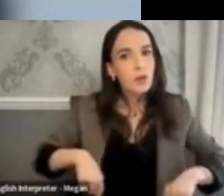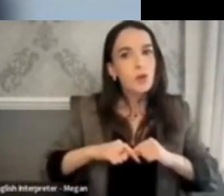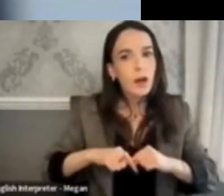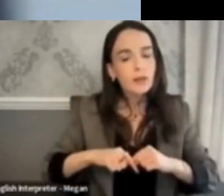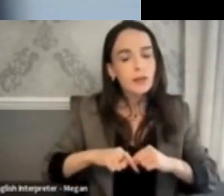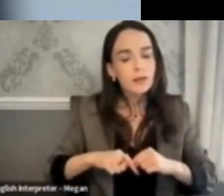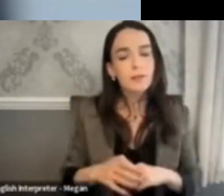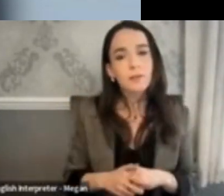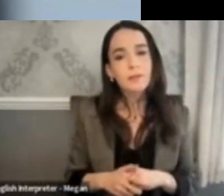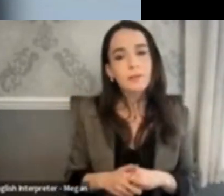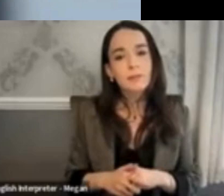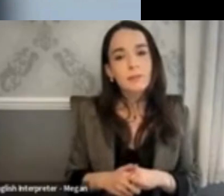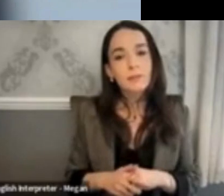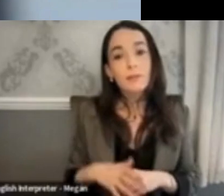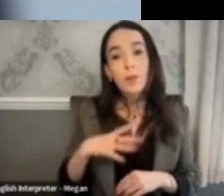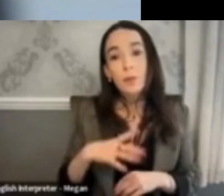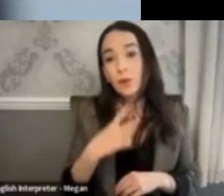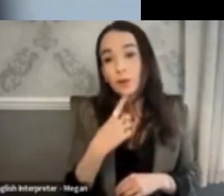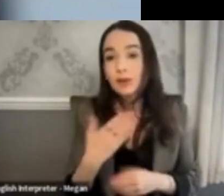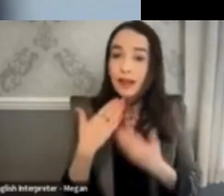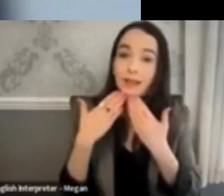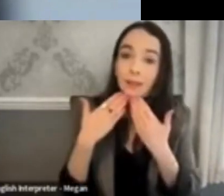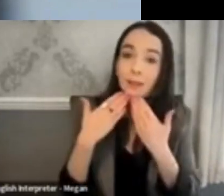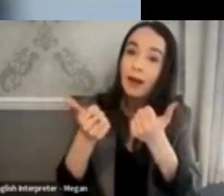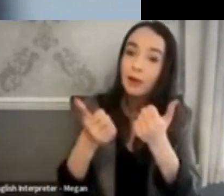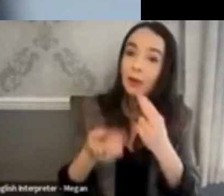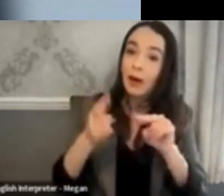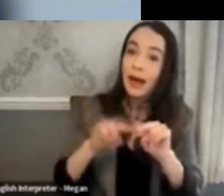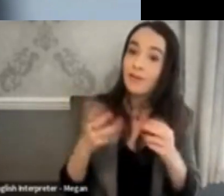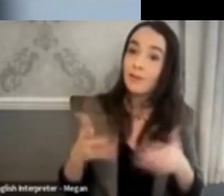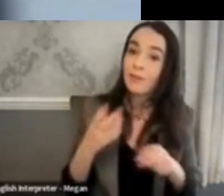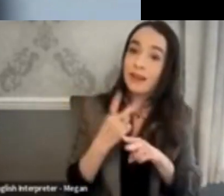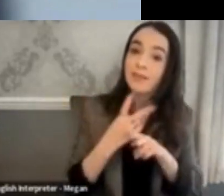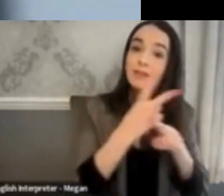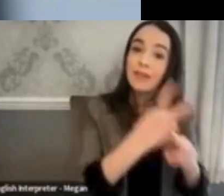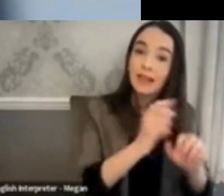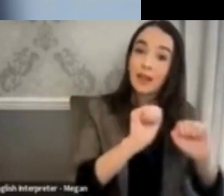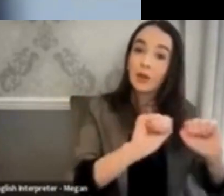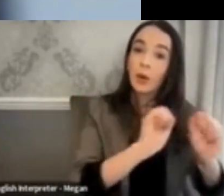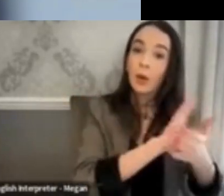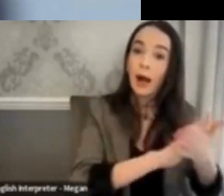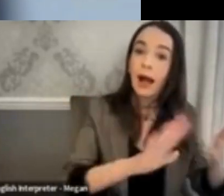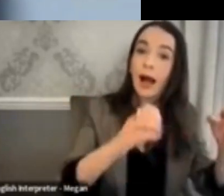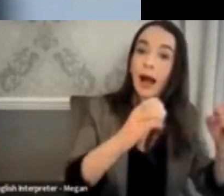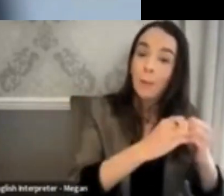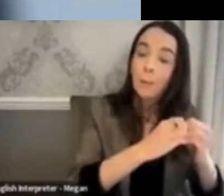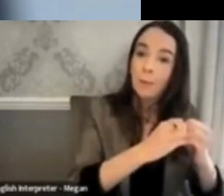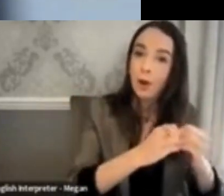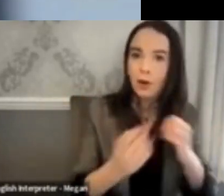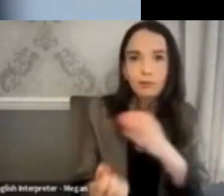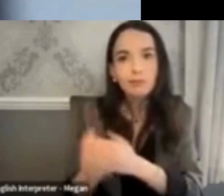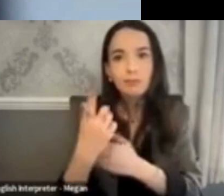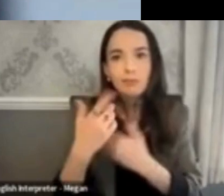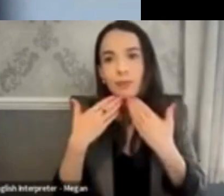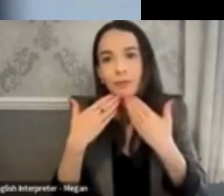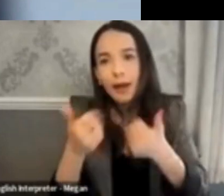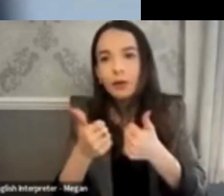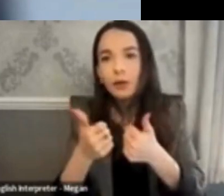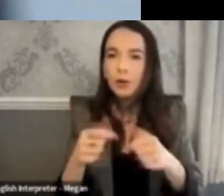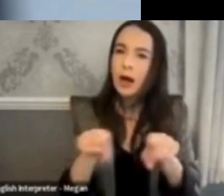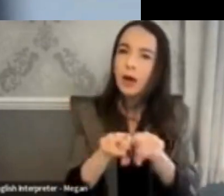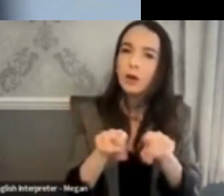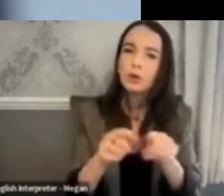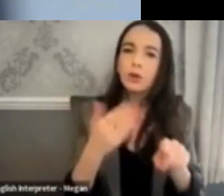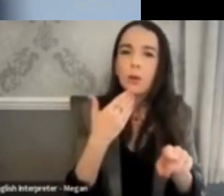those who we have engaged with in visits and at events, and thank you in advance for having those engagements in the